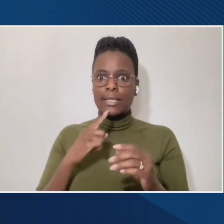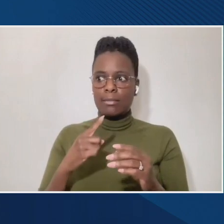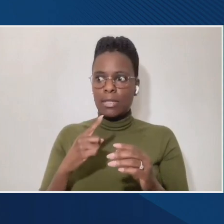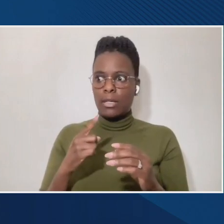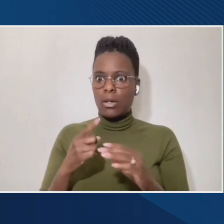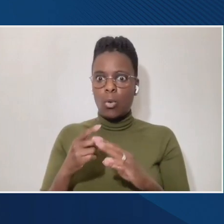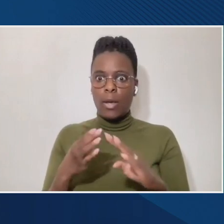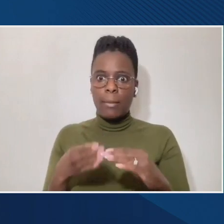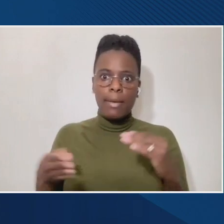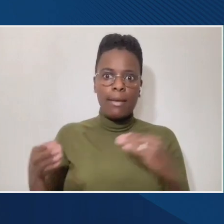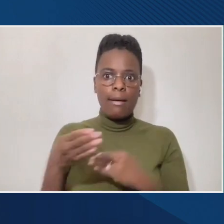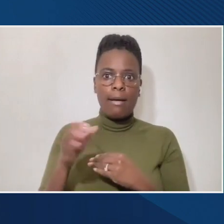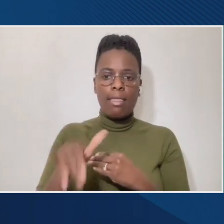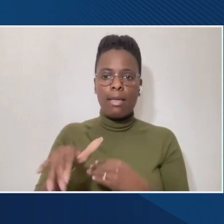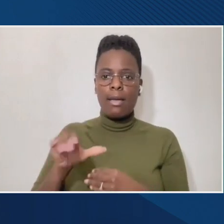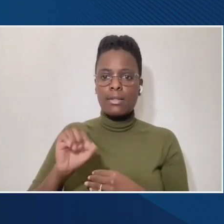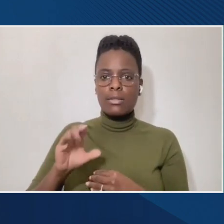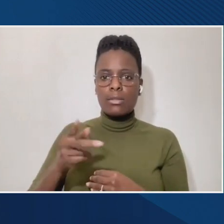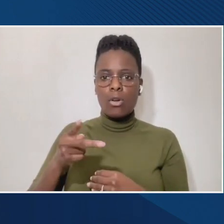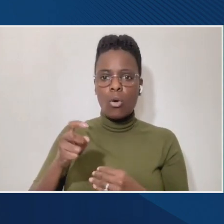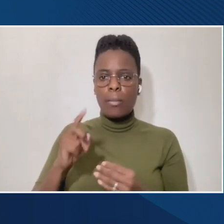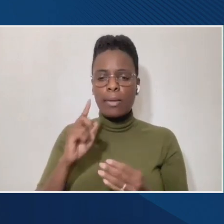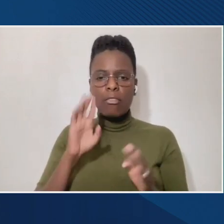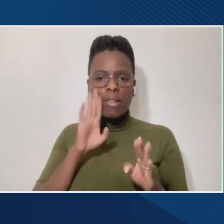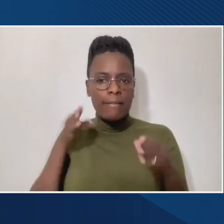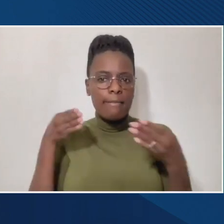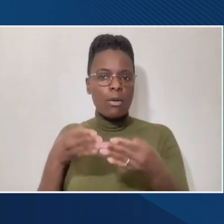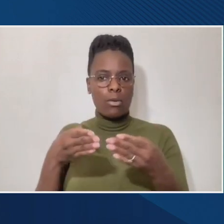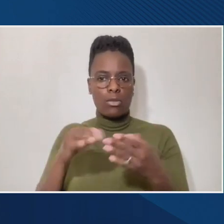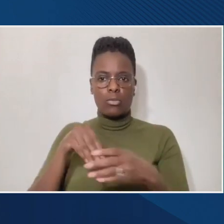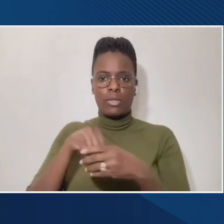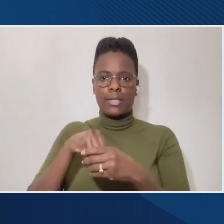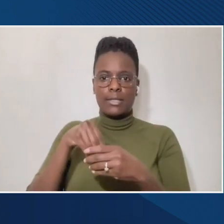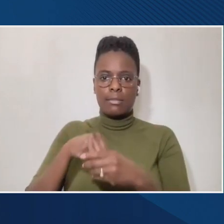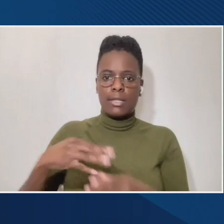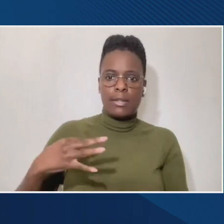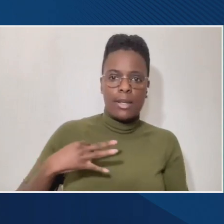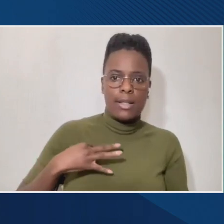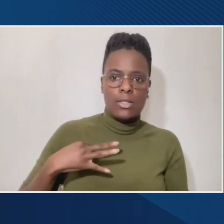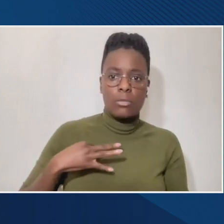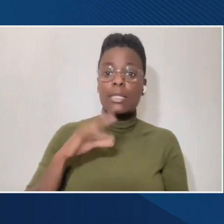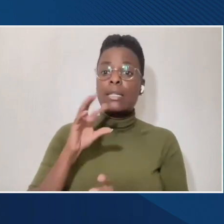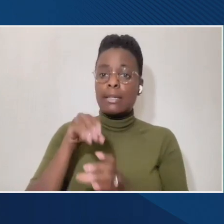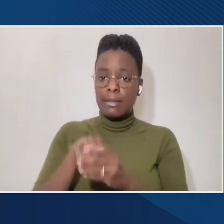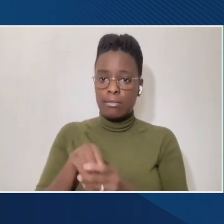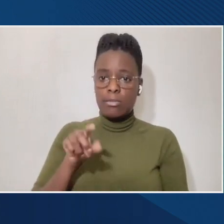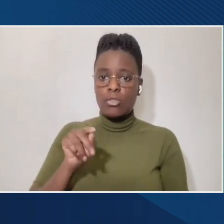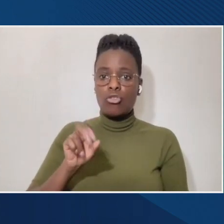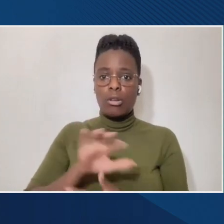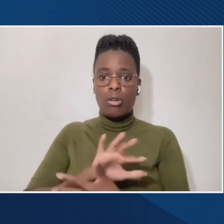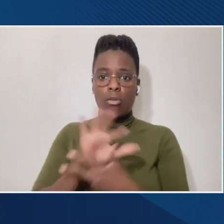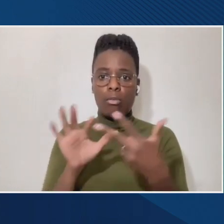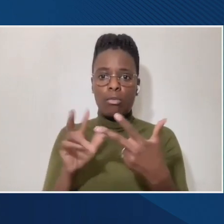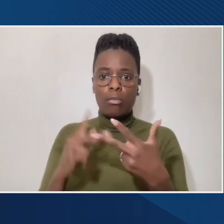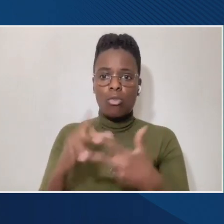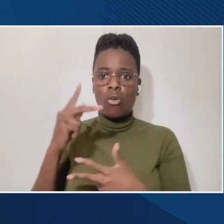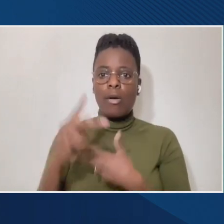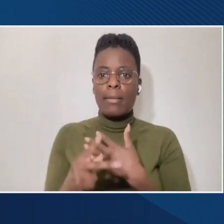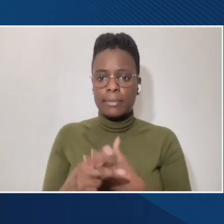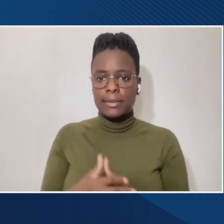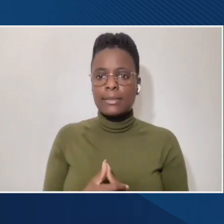formulate a proposal, and also support that proposal with rationale.